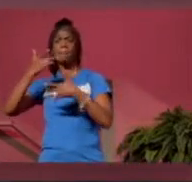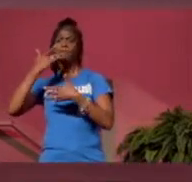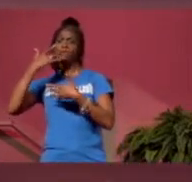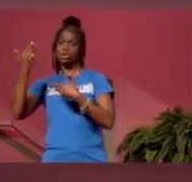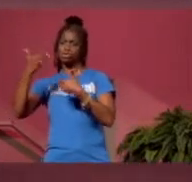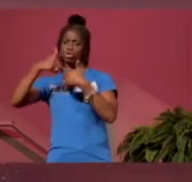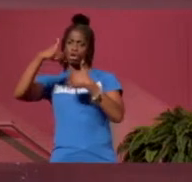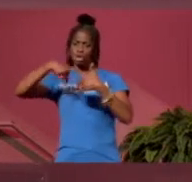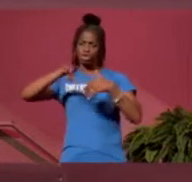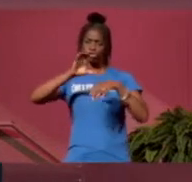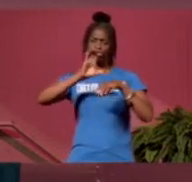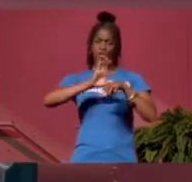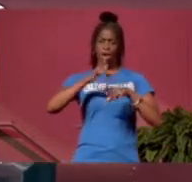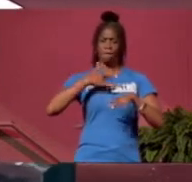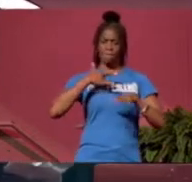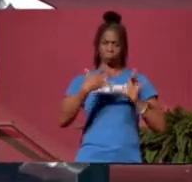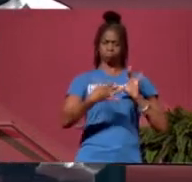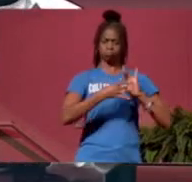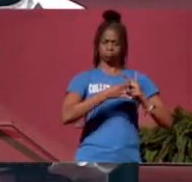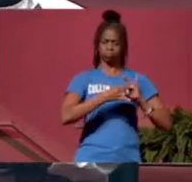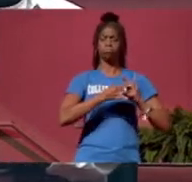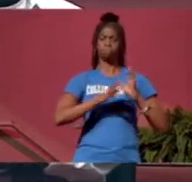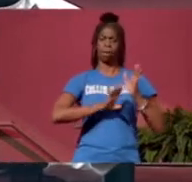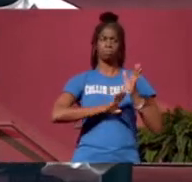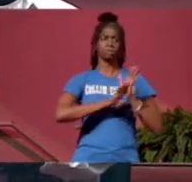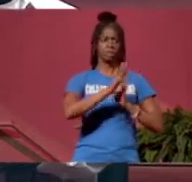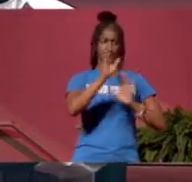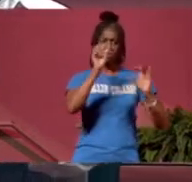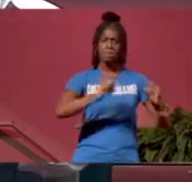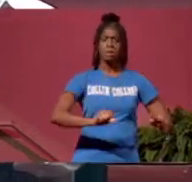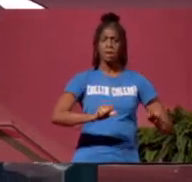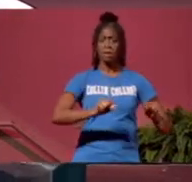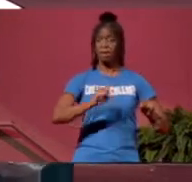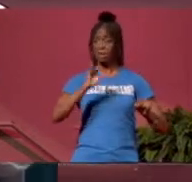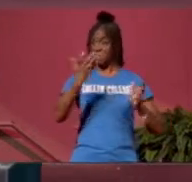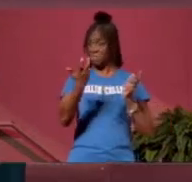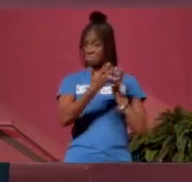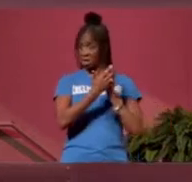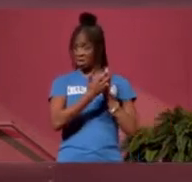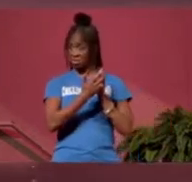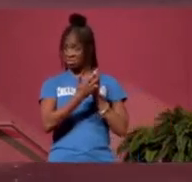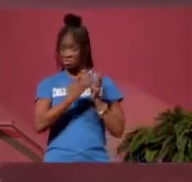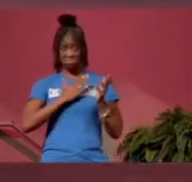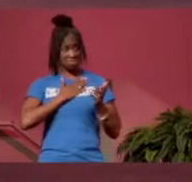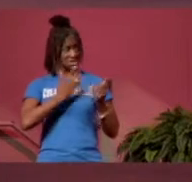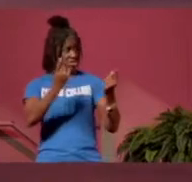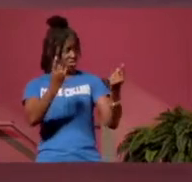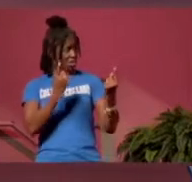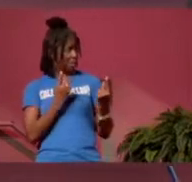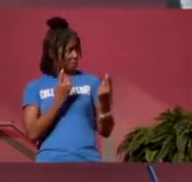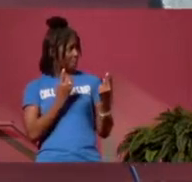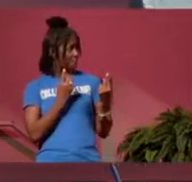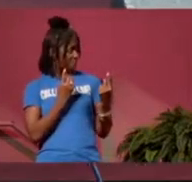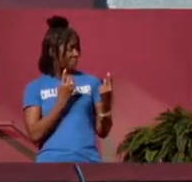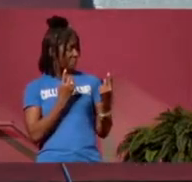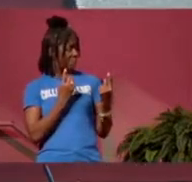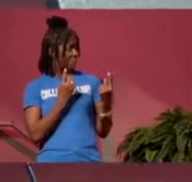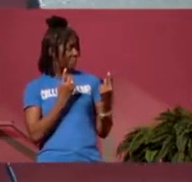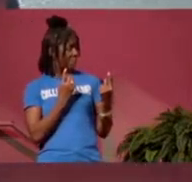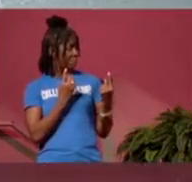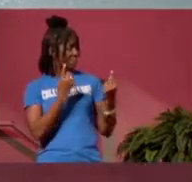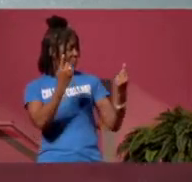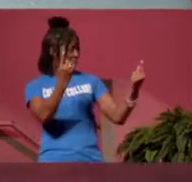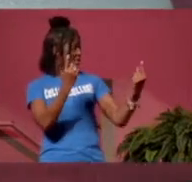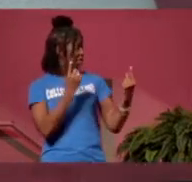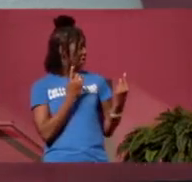does justice and loves mercy and walks humbly with God. If that's you, I want you to meet us here at this altar. I want you to meet us here at